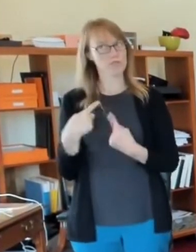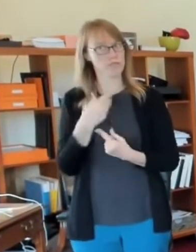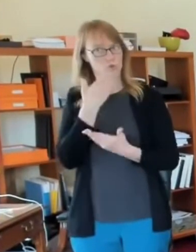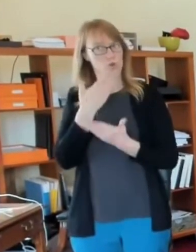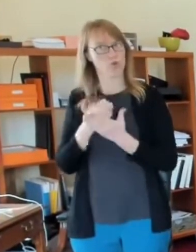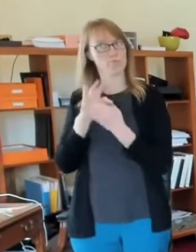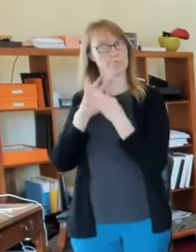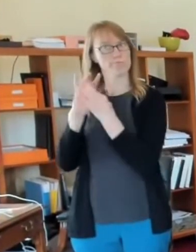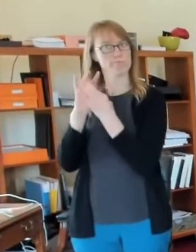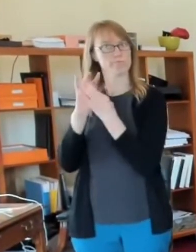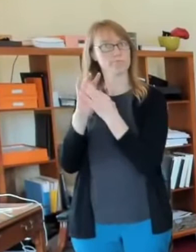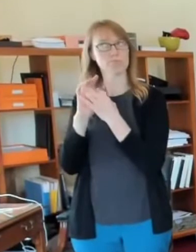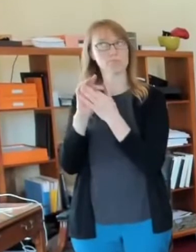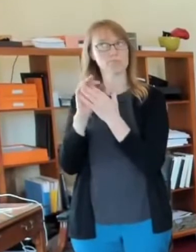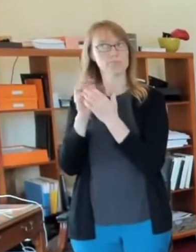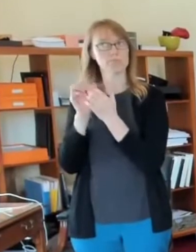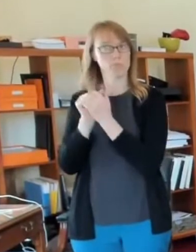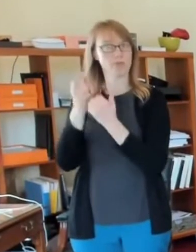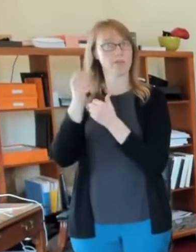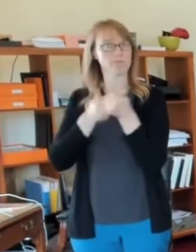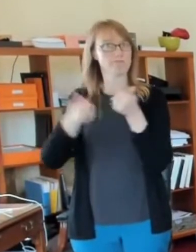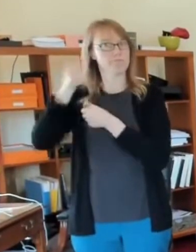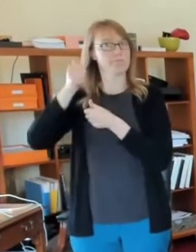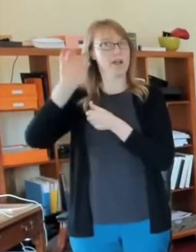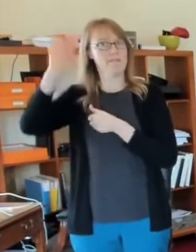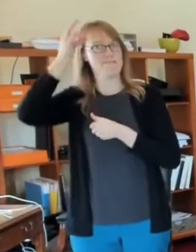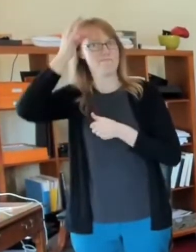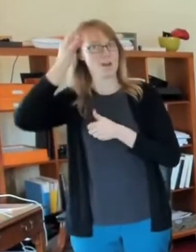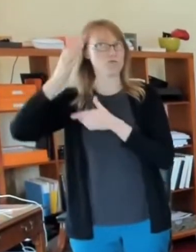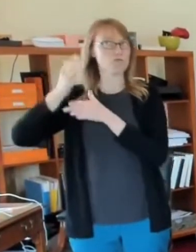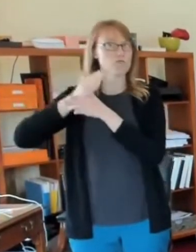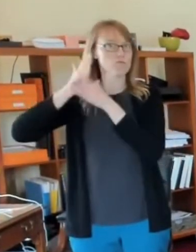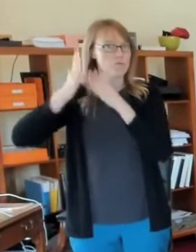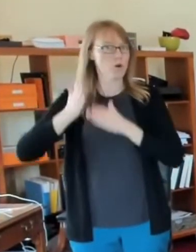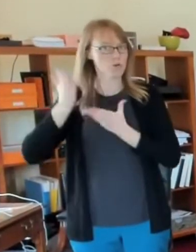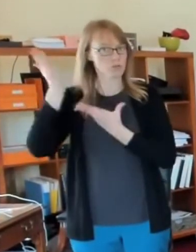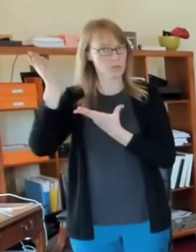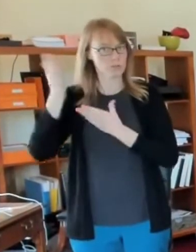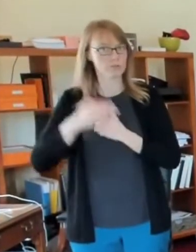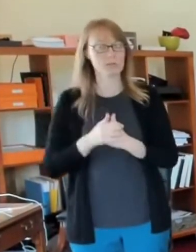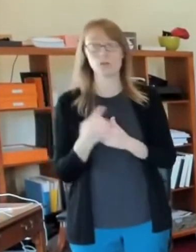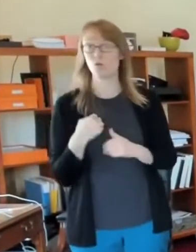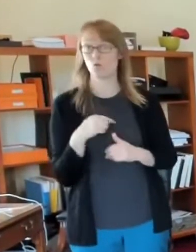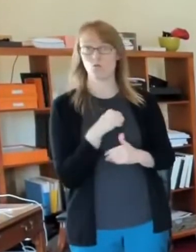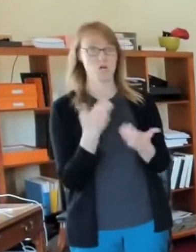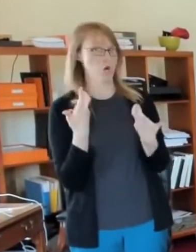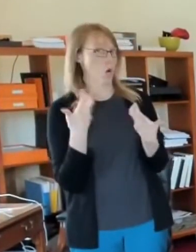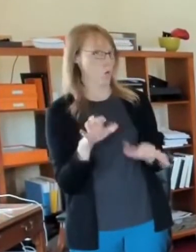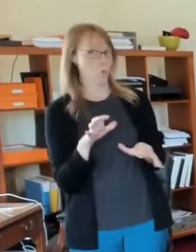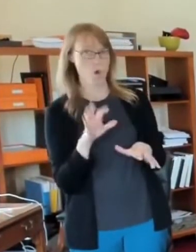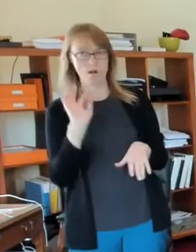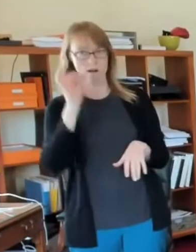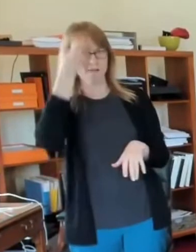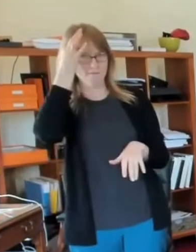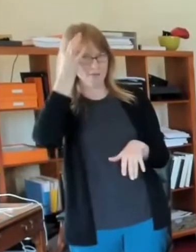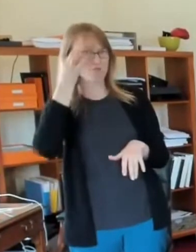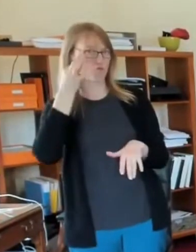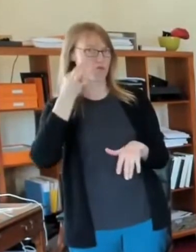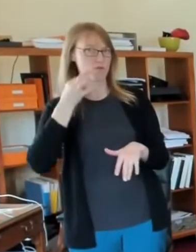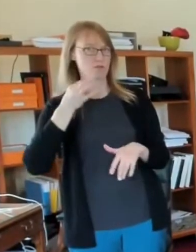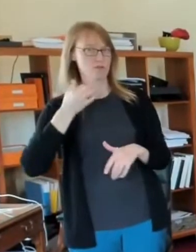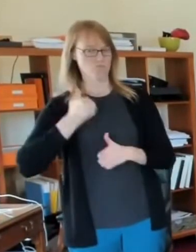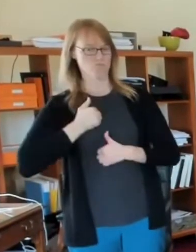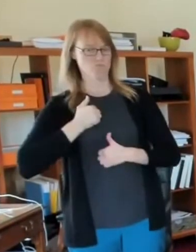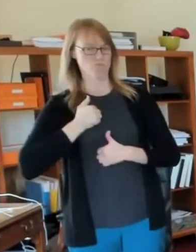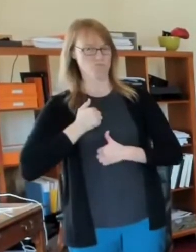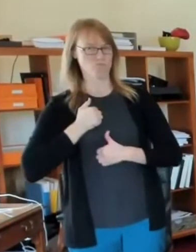That said, we do not need and we don't want federal troops in camouflage here intervening